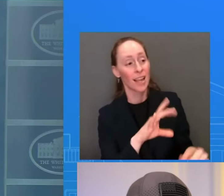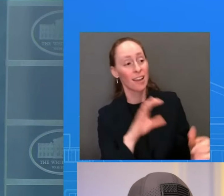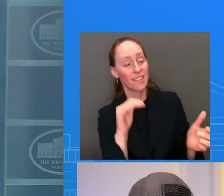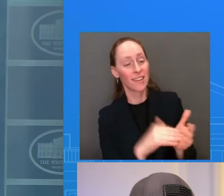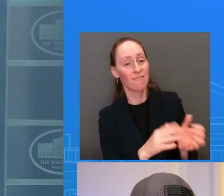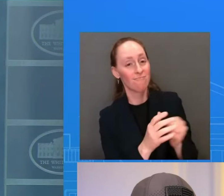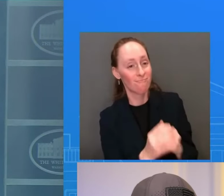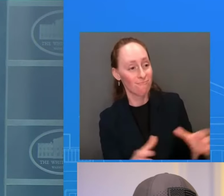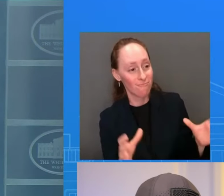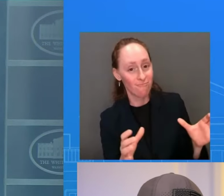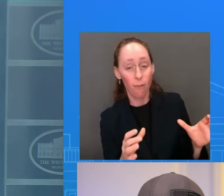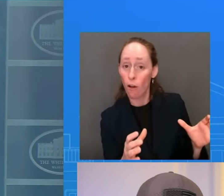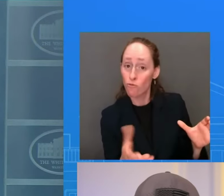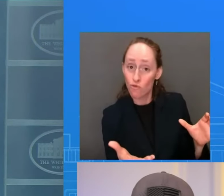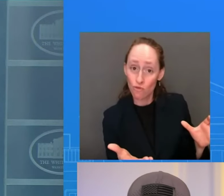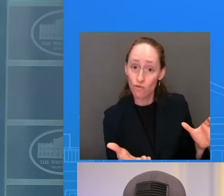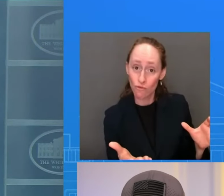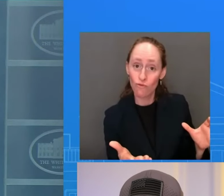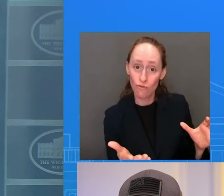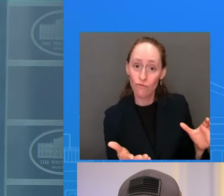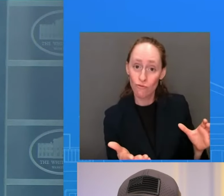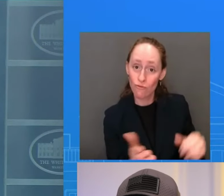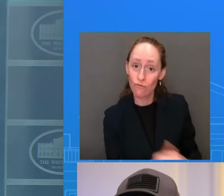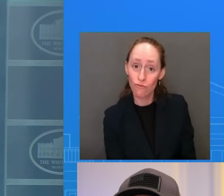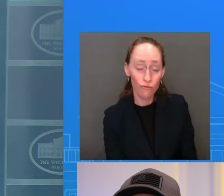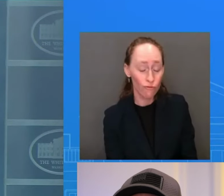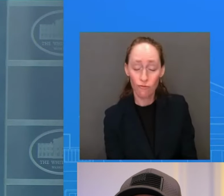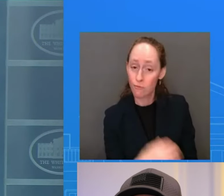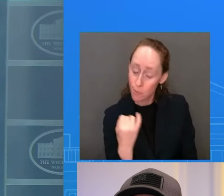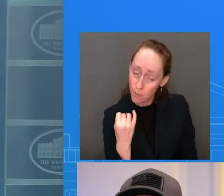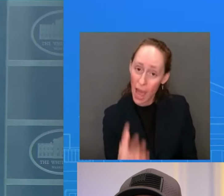host of accomplishments that this president has been able to do.